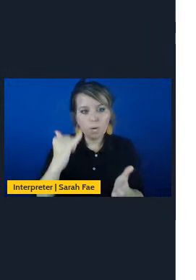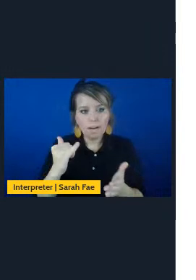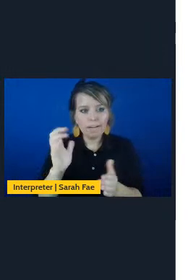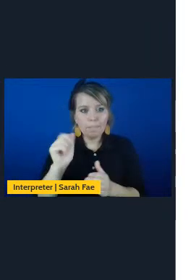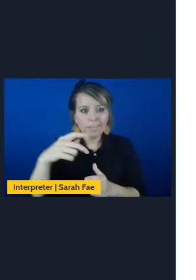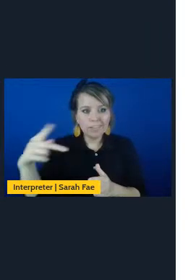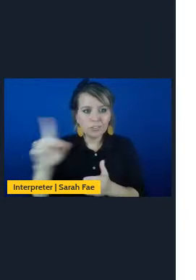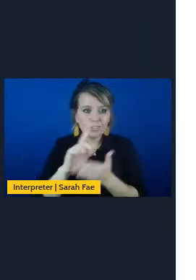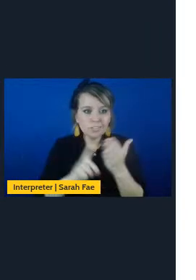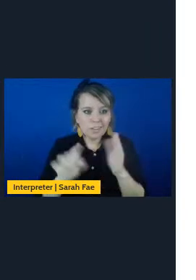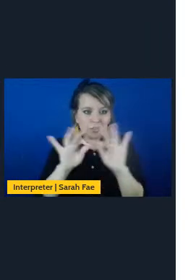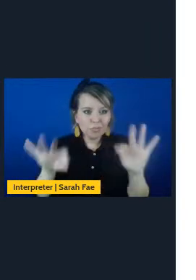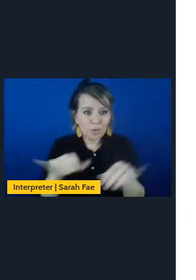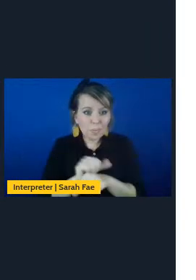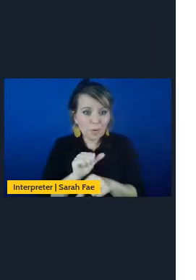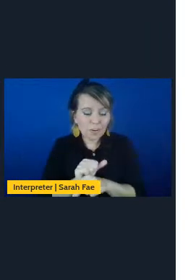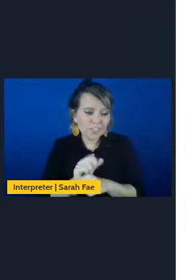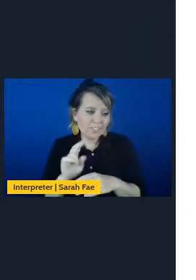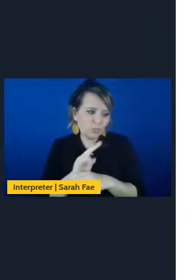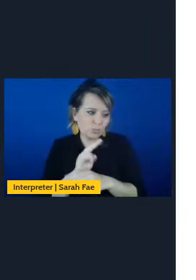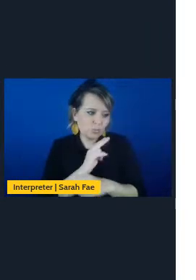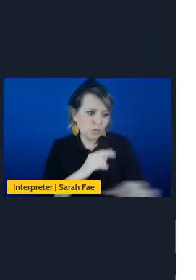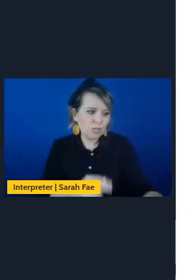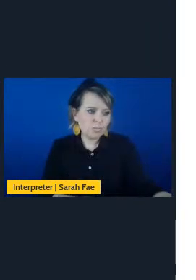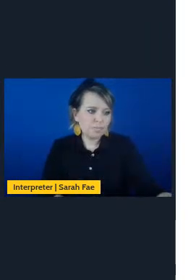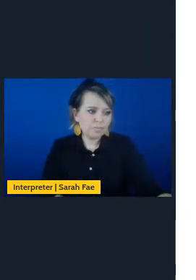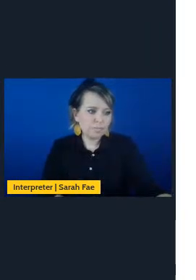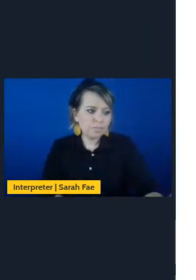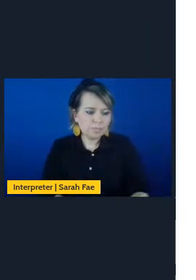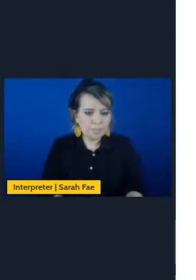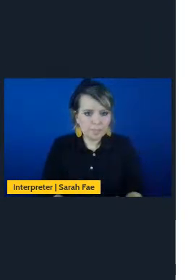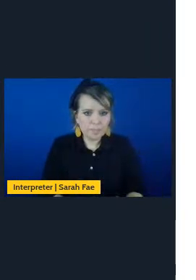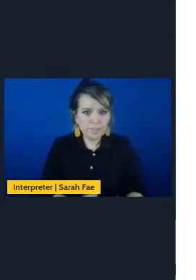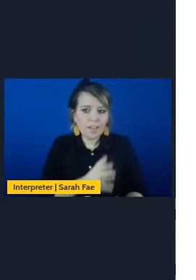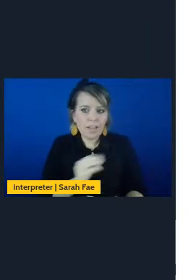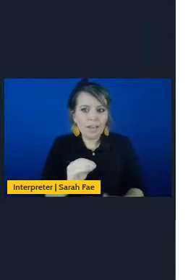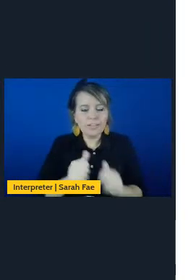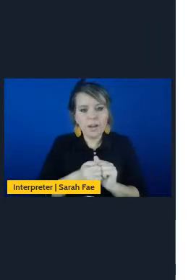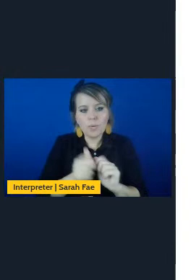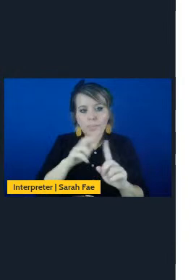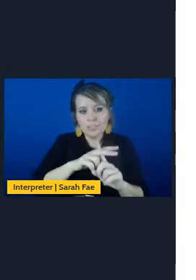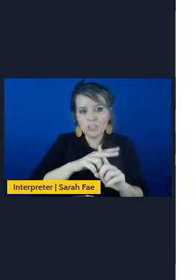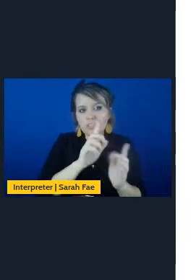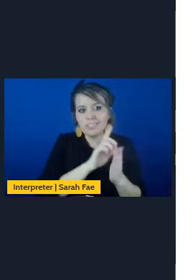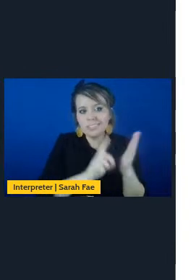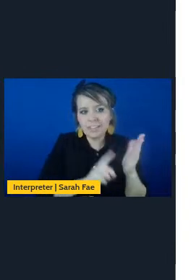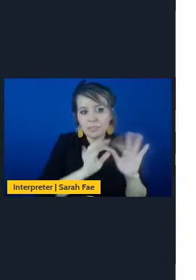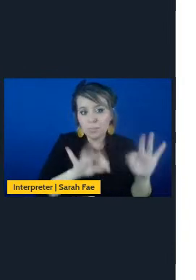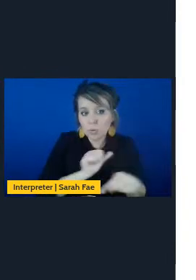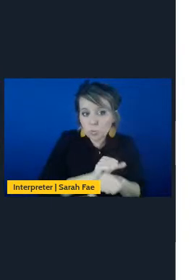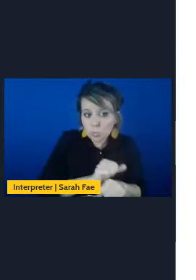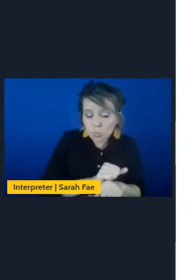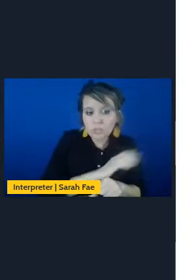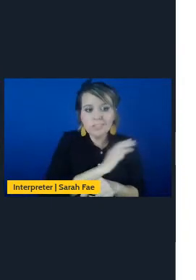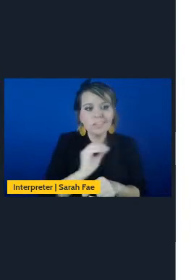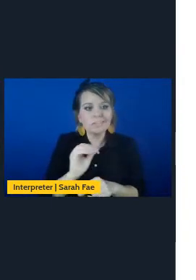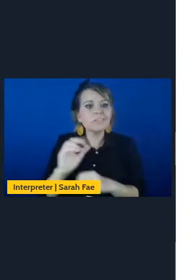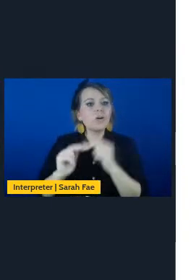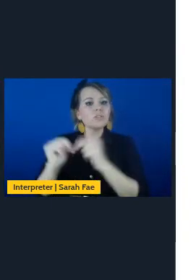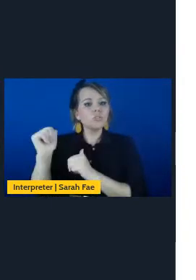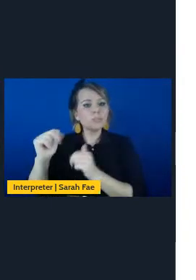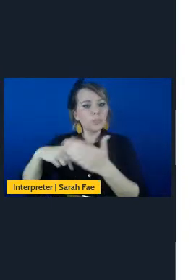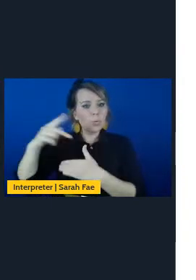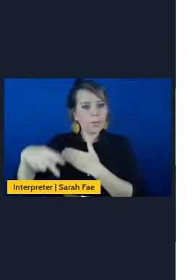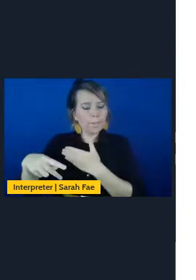useful and how application design framework and AWS CDK construct programming model